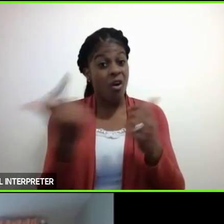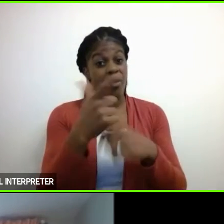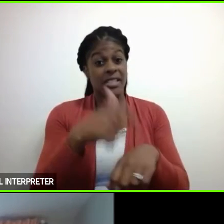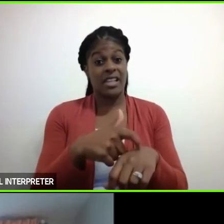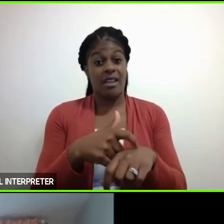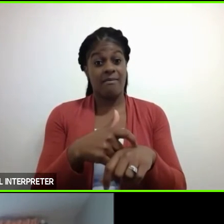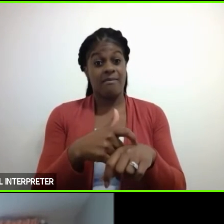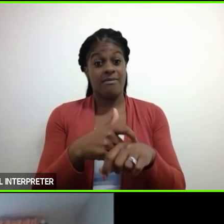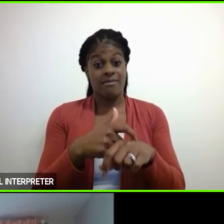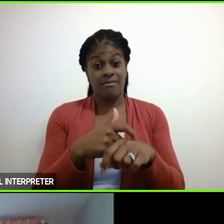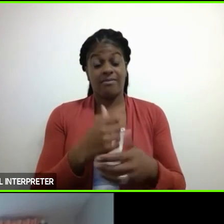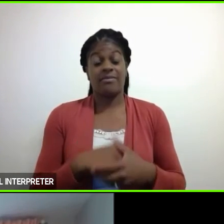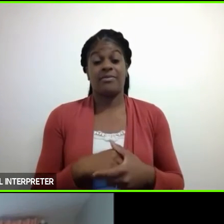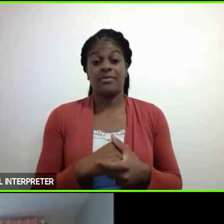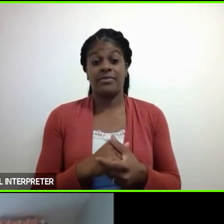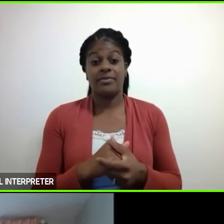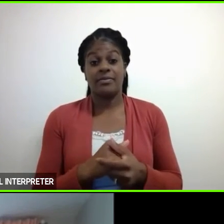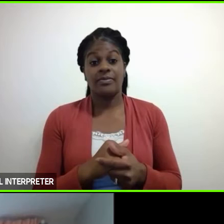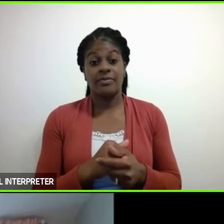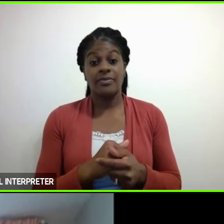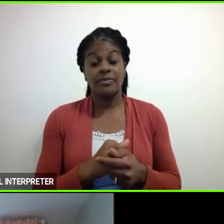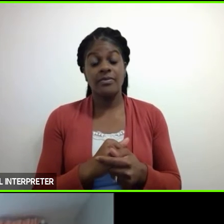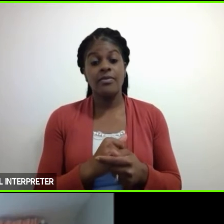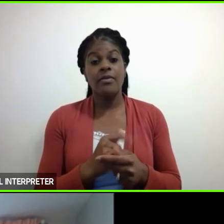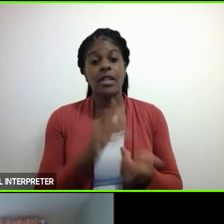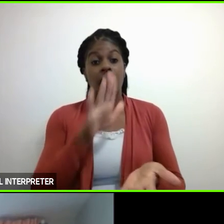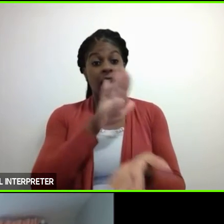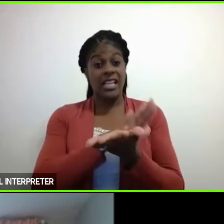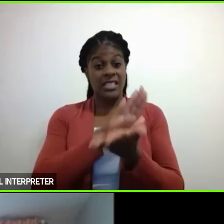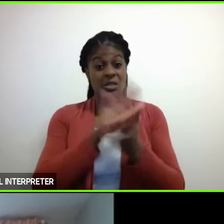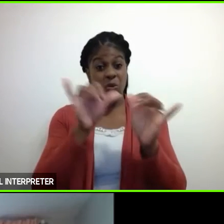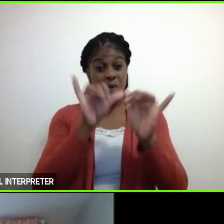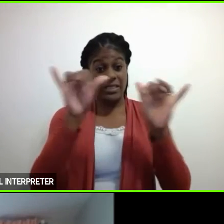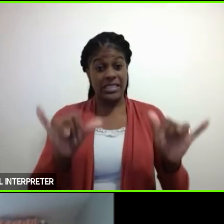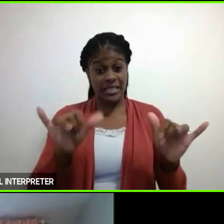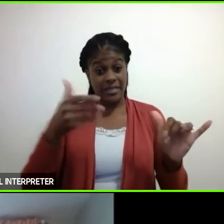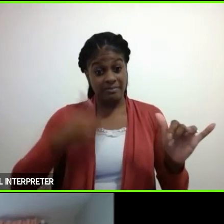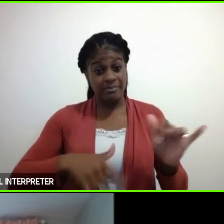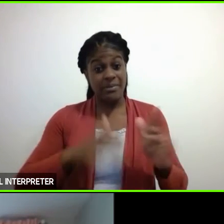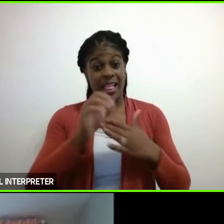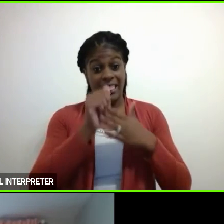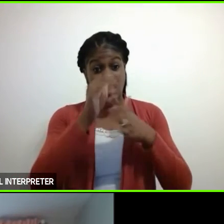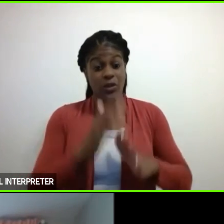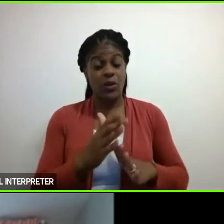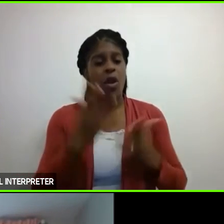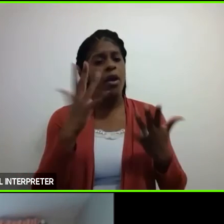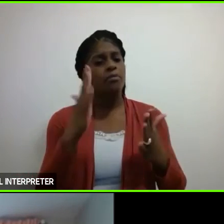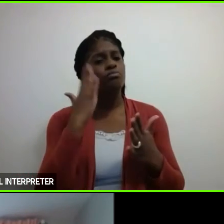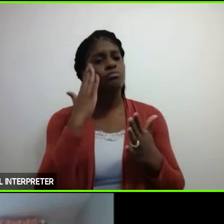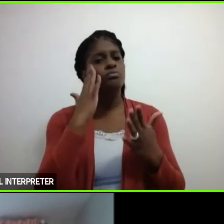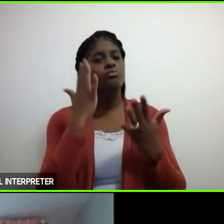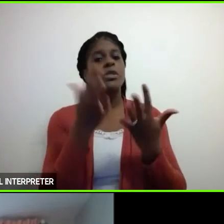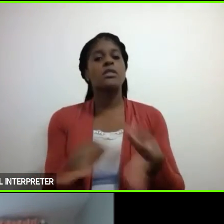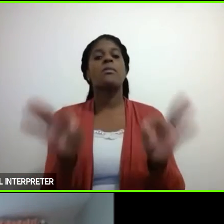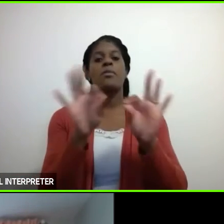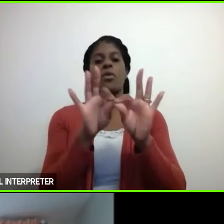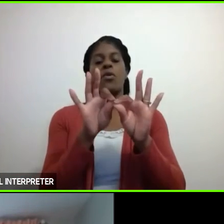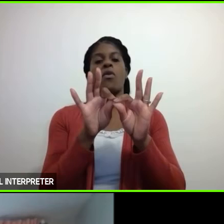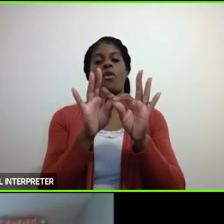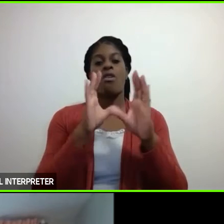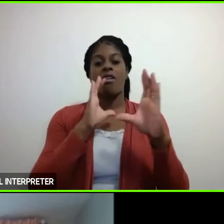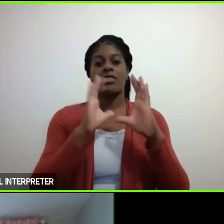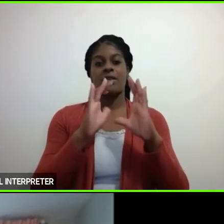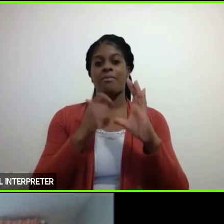every way possible. And so as a school system leader, I know it's an important conversation, but it has to go